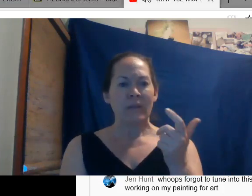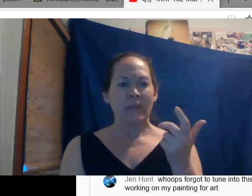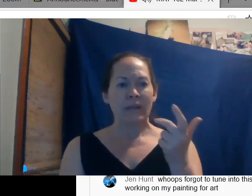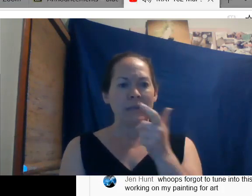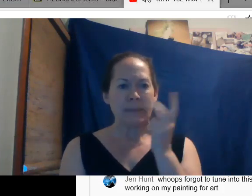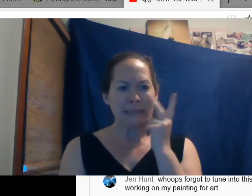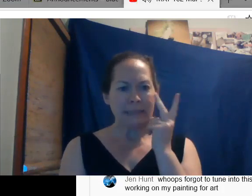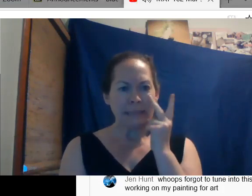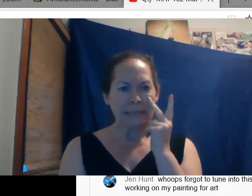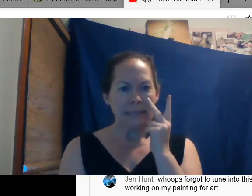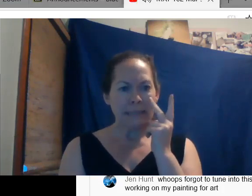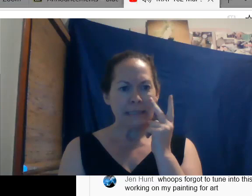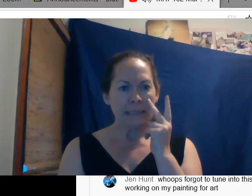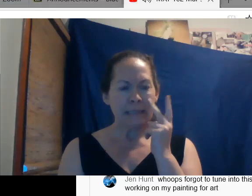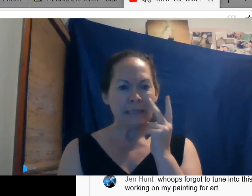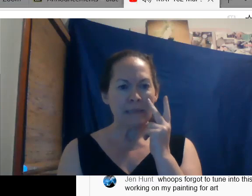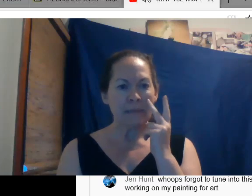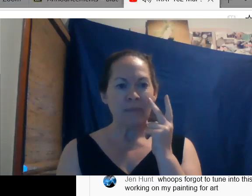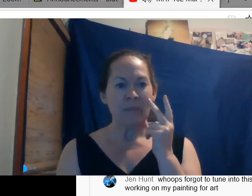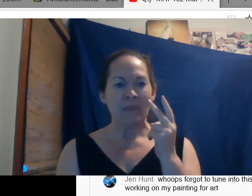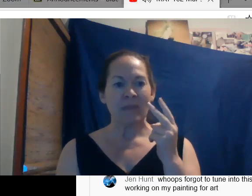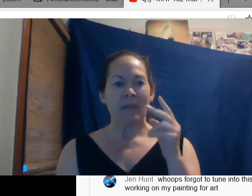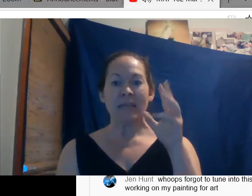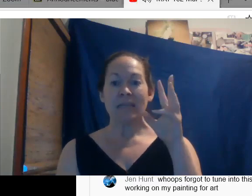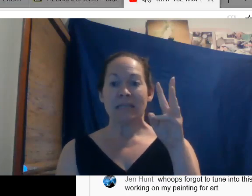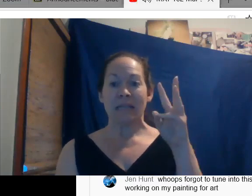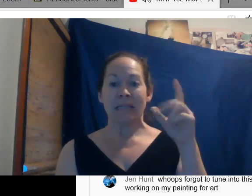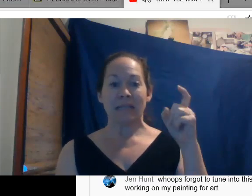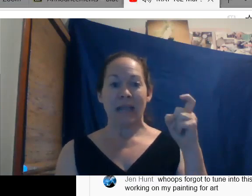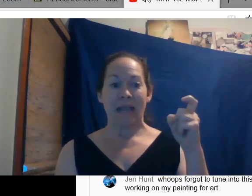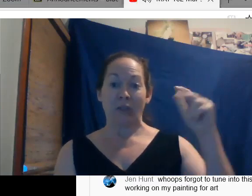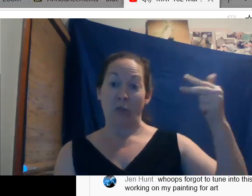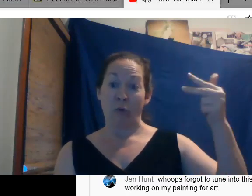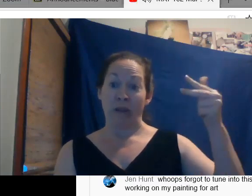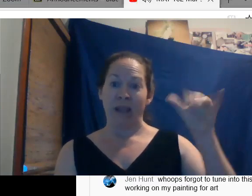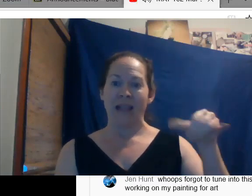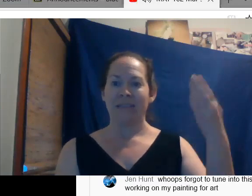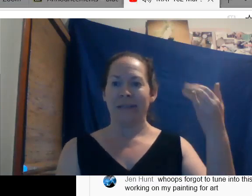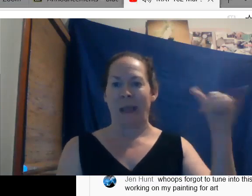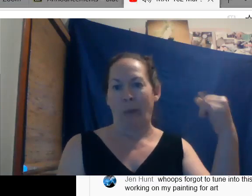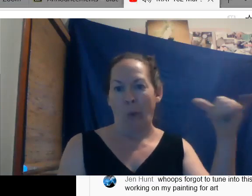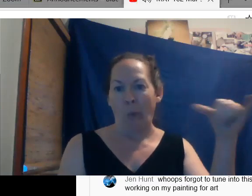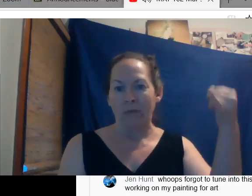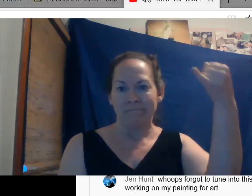see, I'll make that the yellow term. I'll make